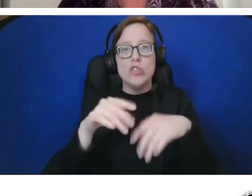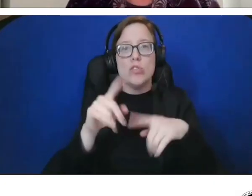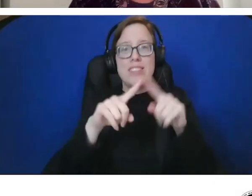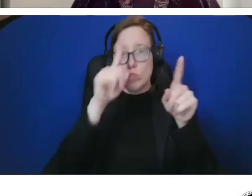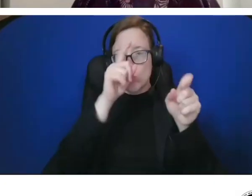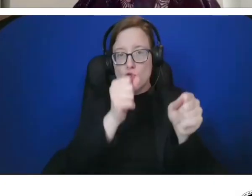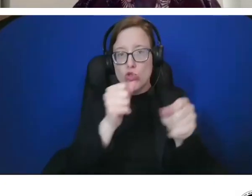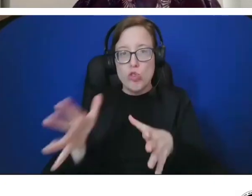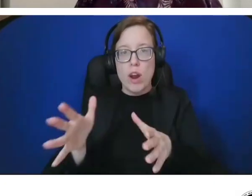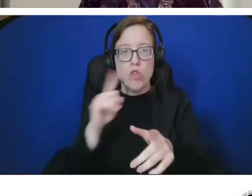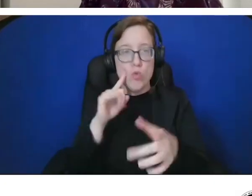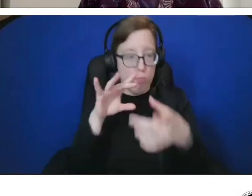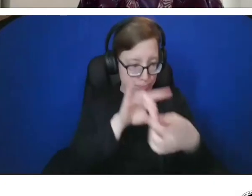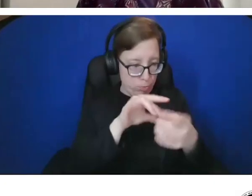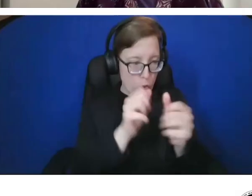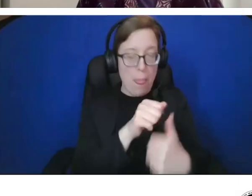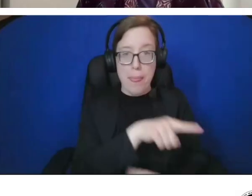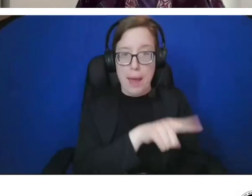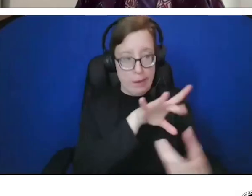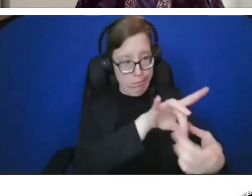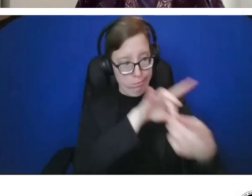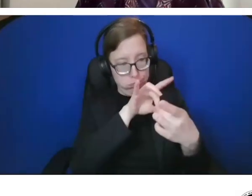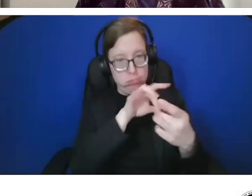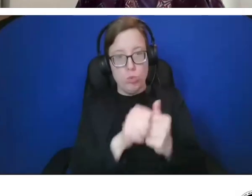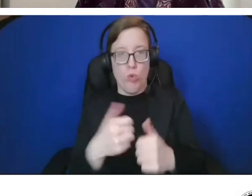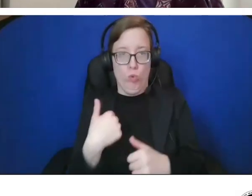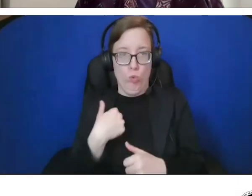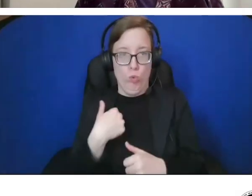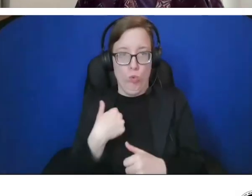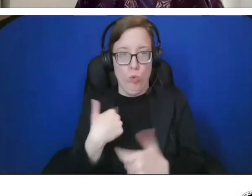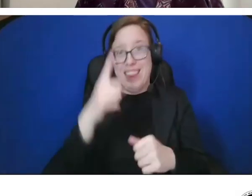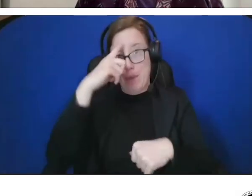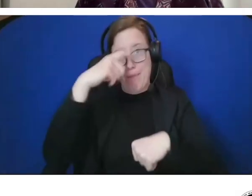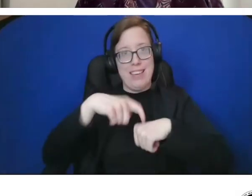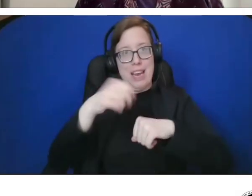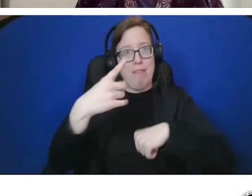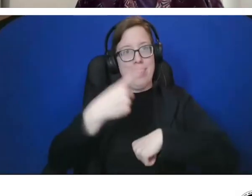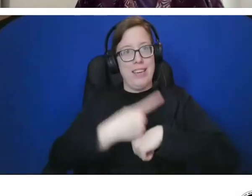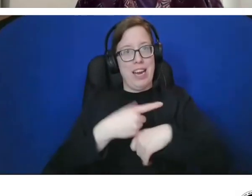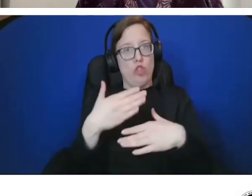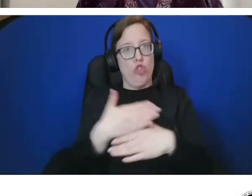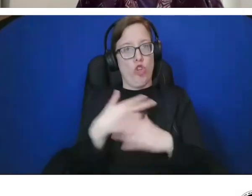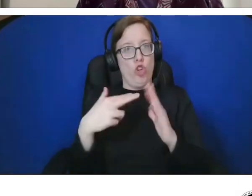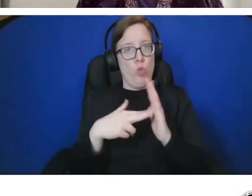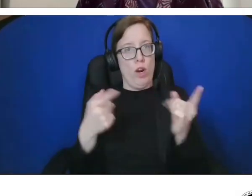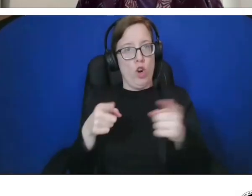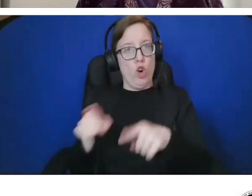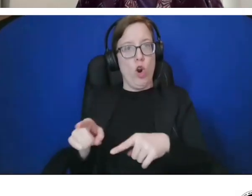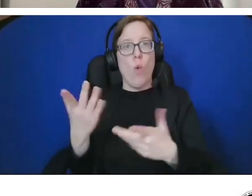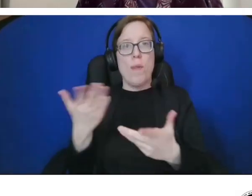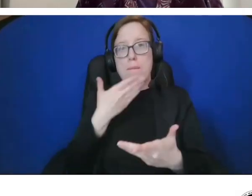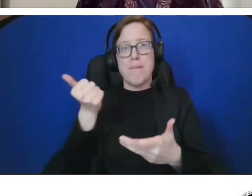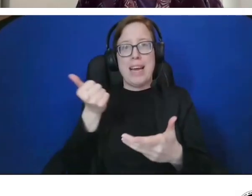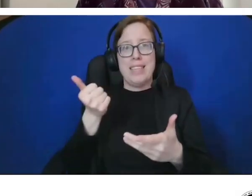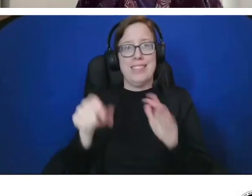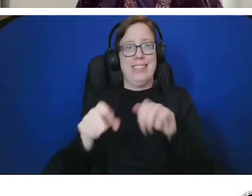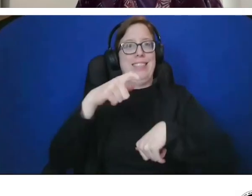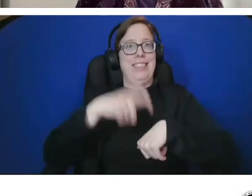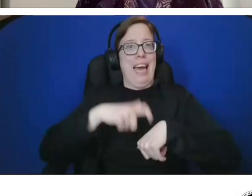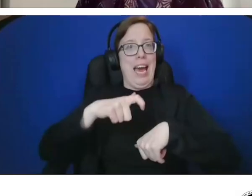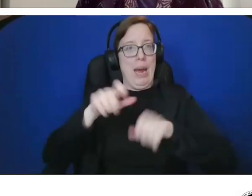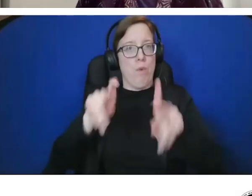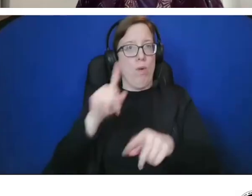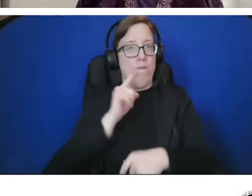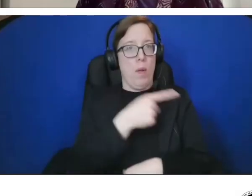attentional strategies with the child. Think about the time of day that shared reading occurs, what's optimal for the